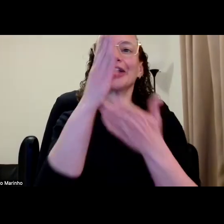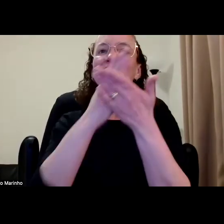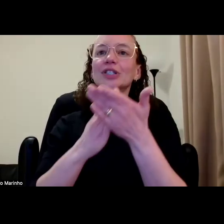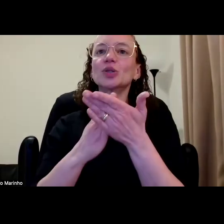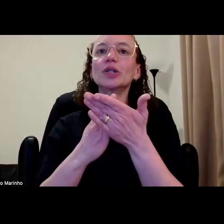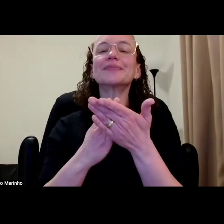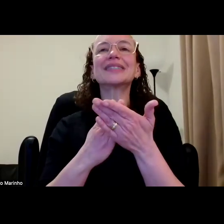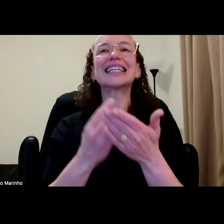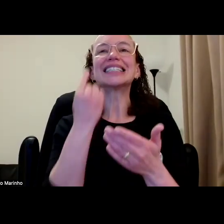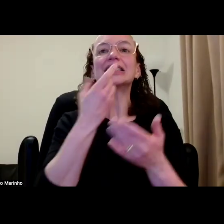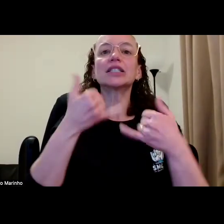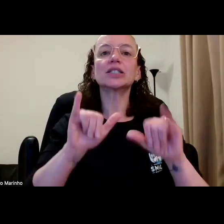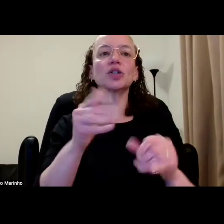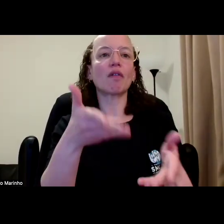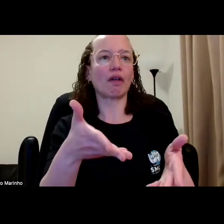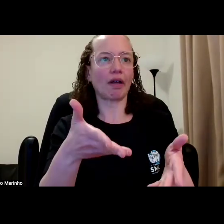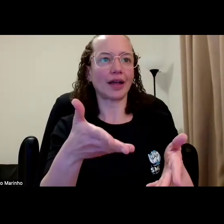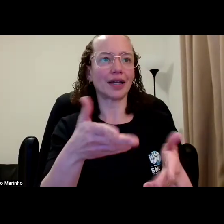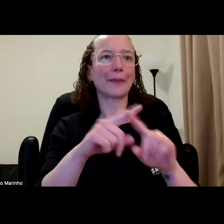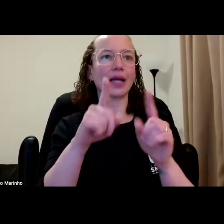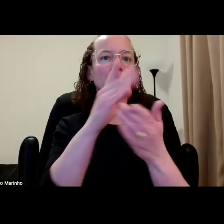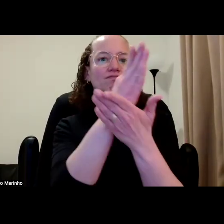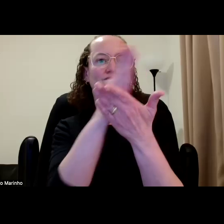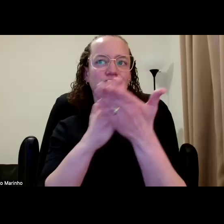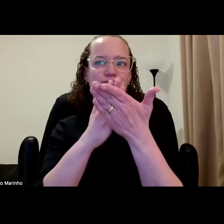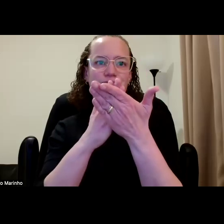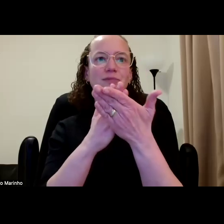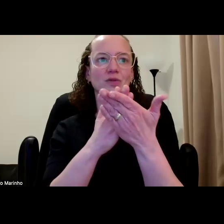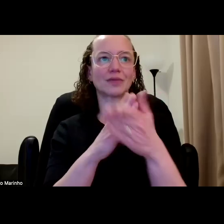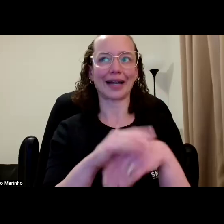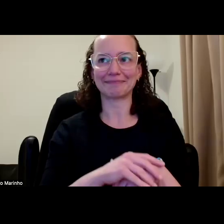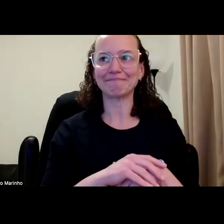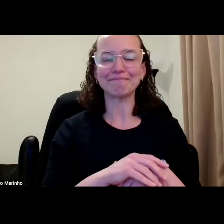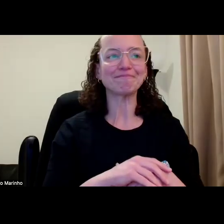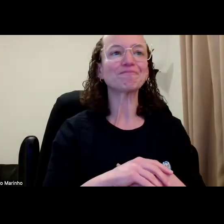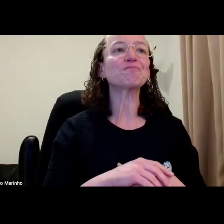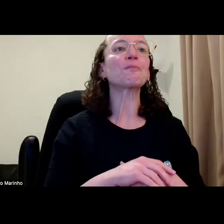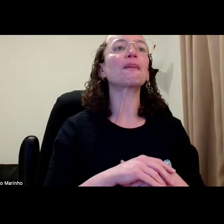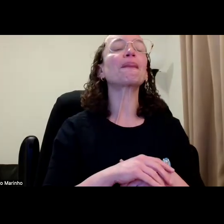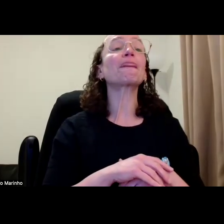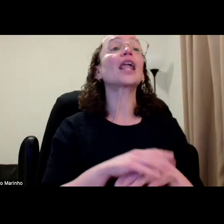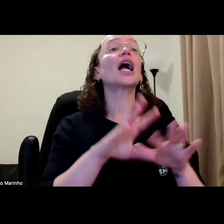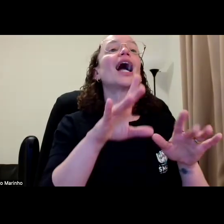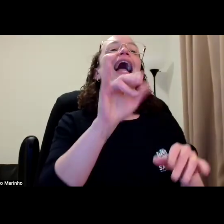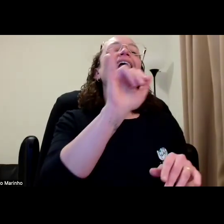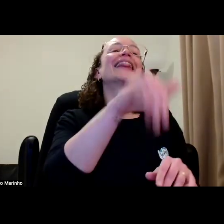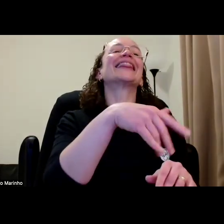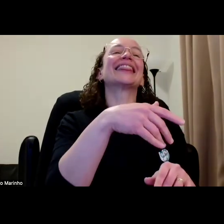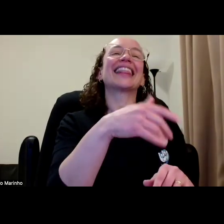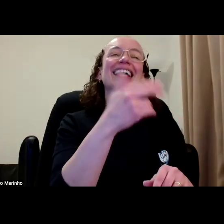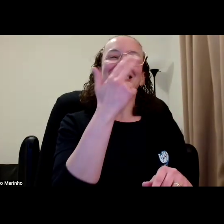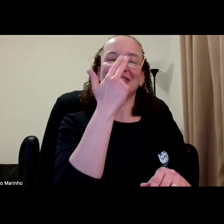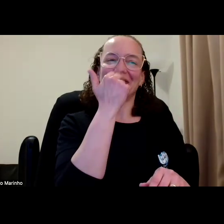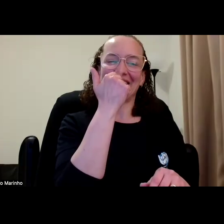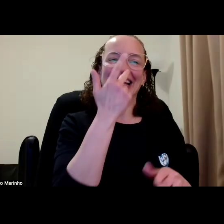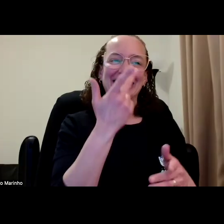like, oh, I'm missing a chunk of it. A fissured tooth or a crack there. The tooth is there. It just has damage to it. Has a crack in it.